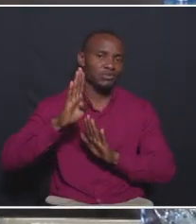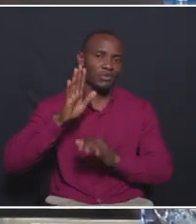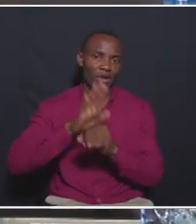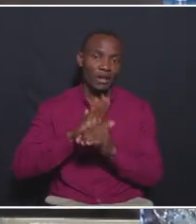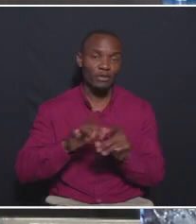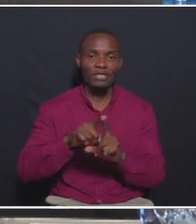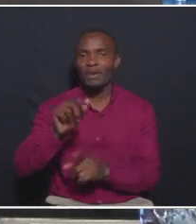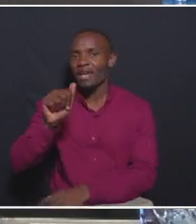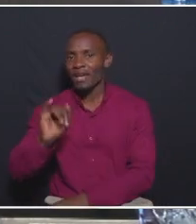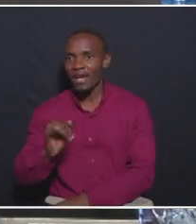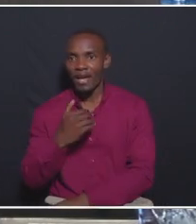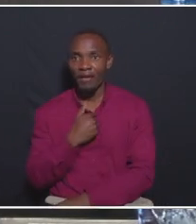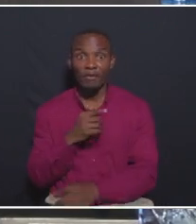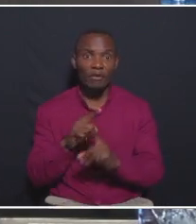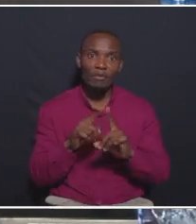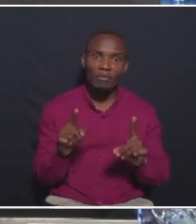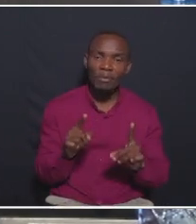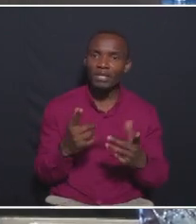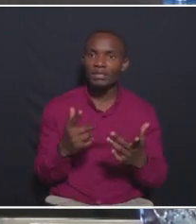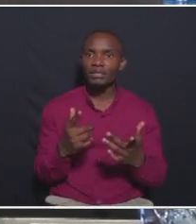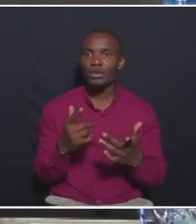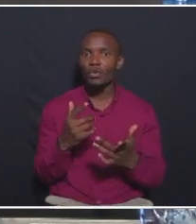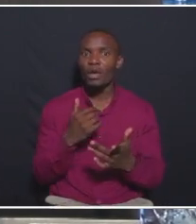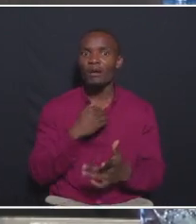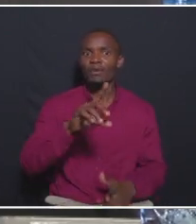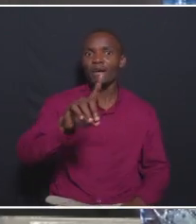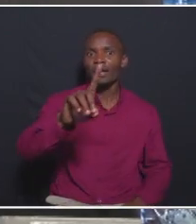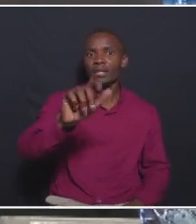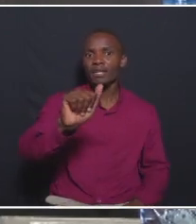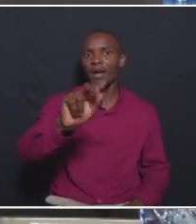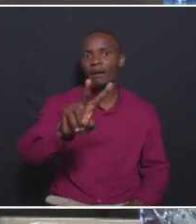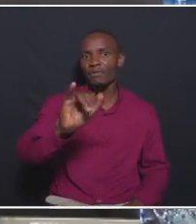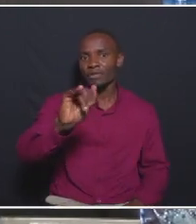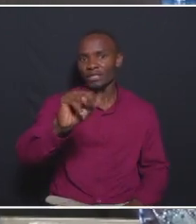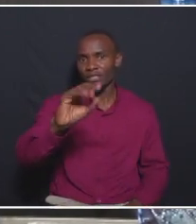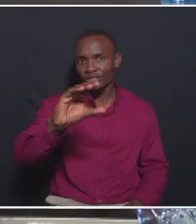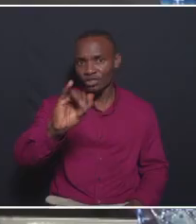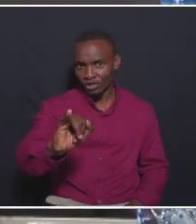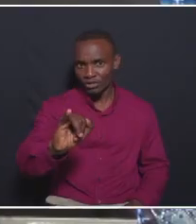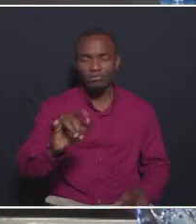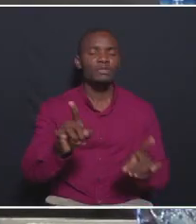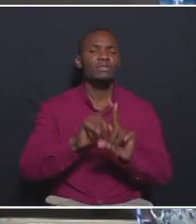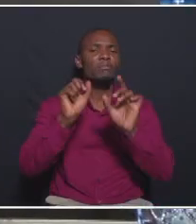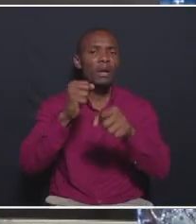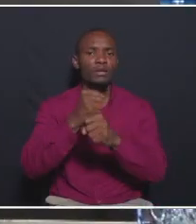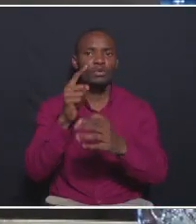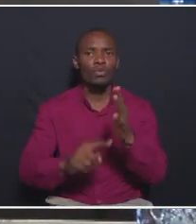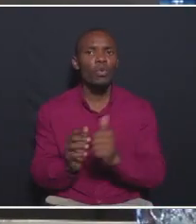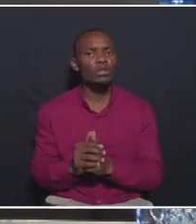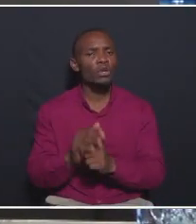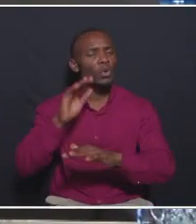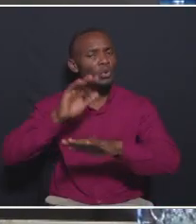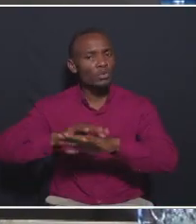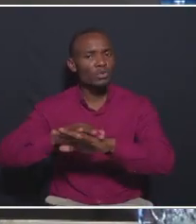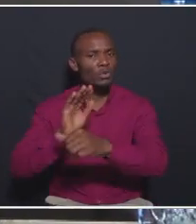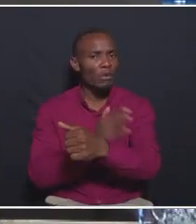that. But something like DaVinci, it can do really good sound and really good music, like mastering.